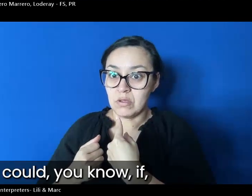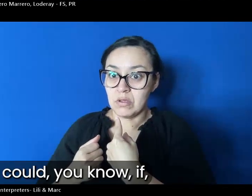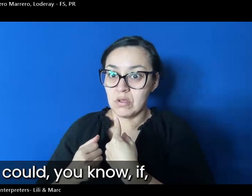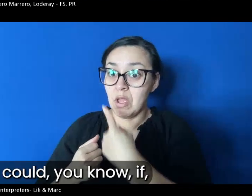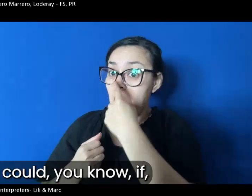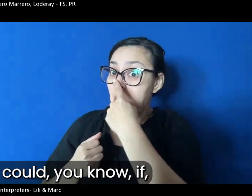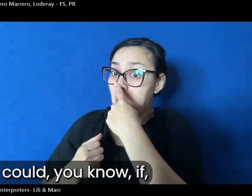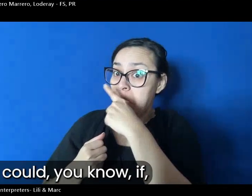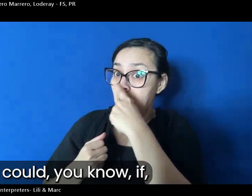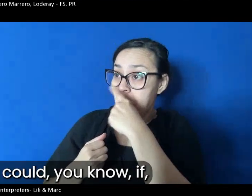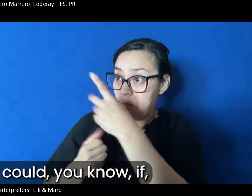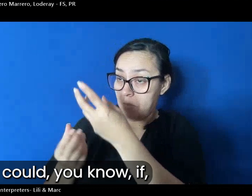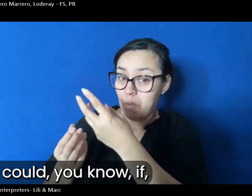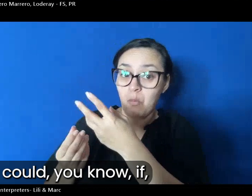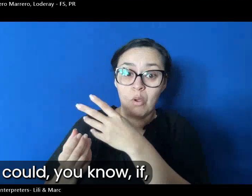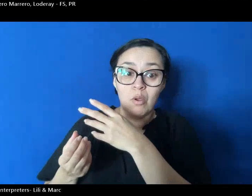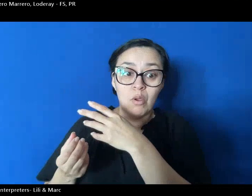if you could,